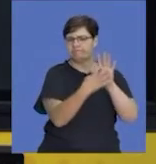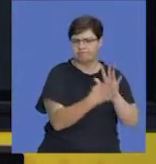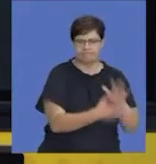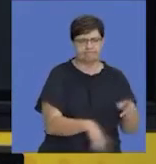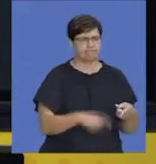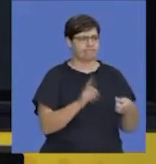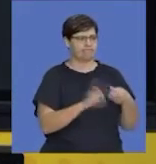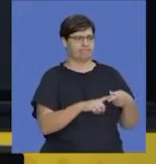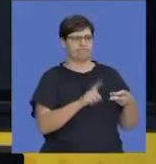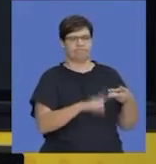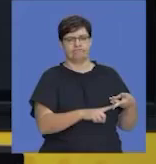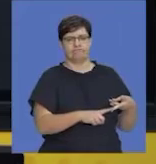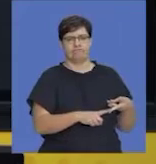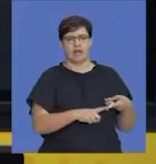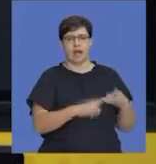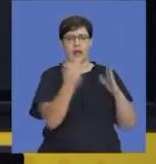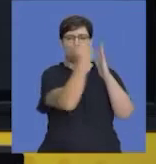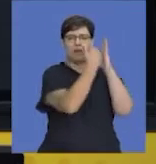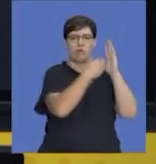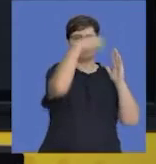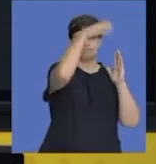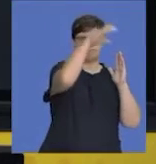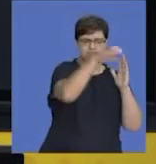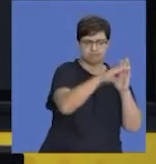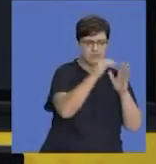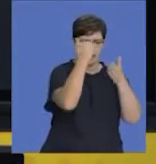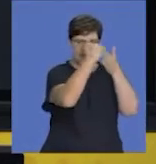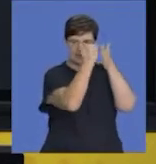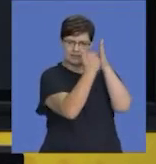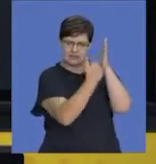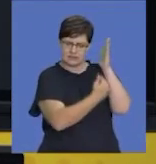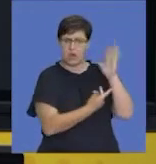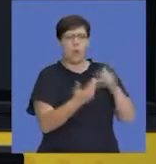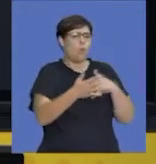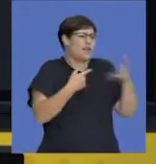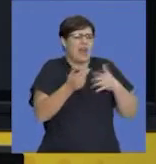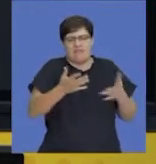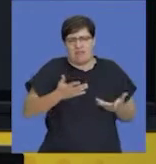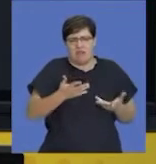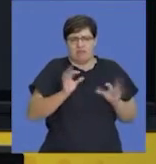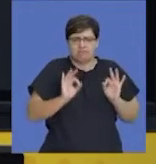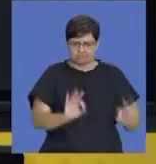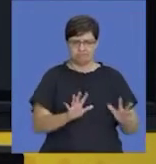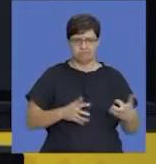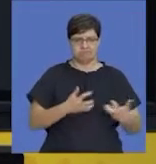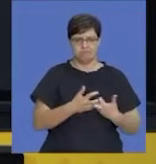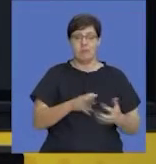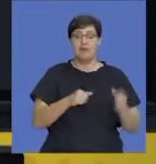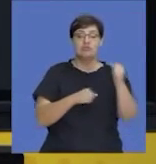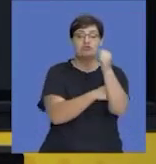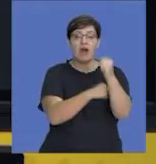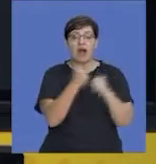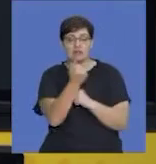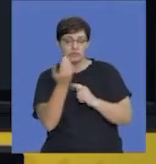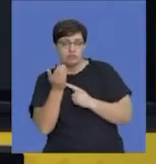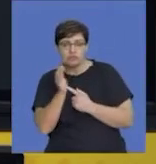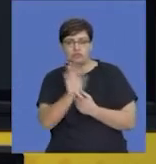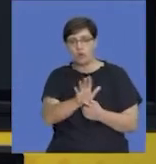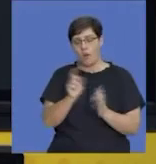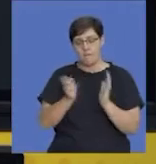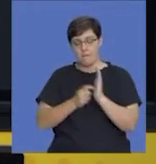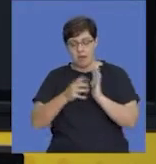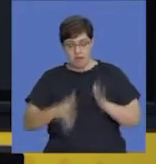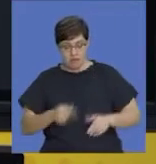a diagram, you can list it in paragraphs, you can do whatever works for you, but so long as you have some sort of structure